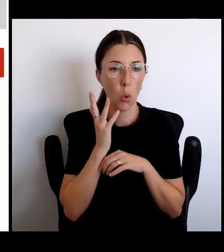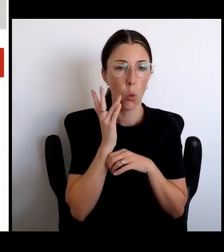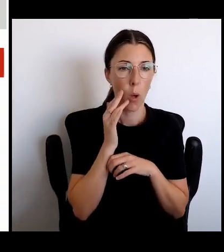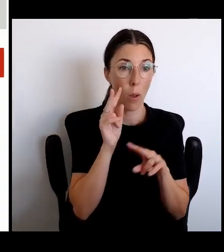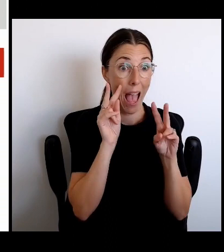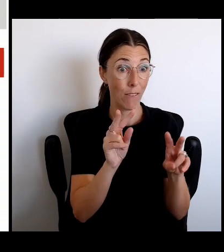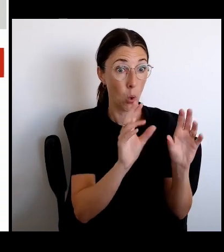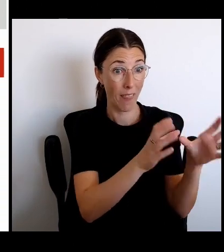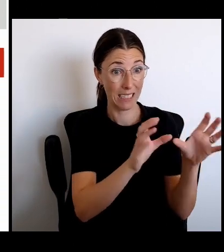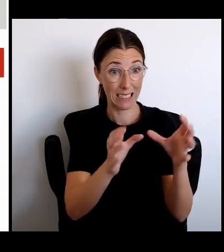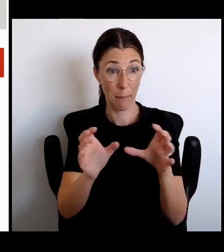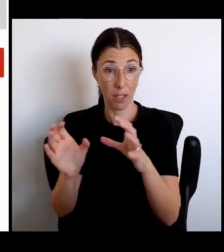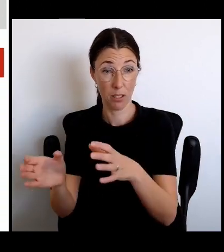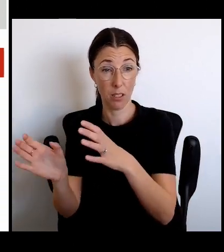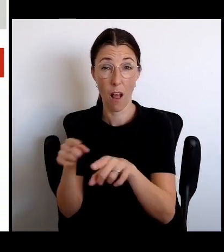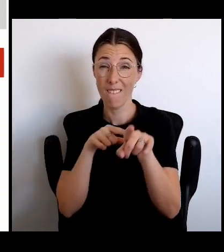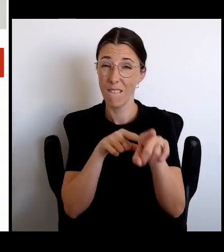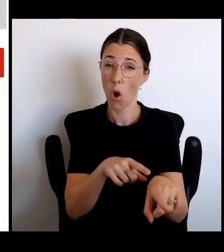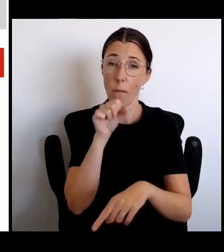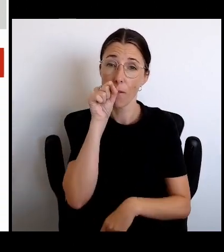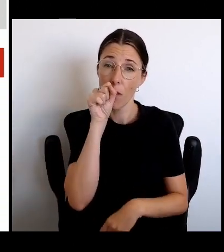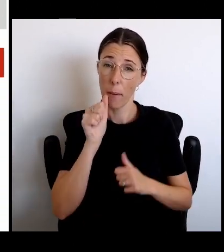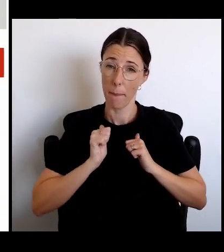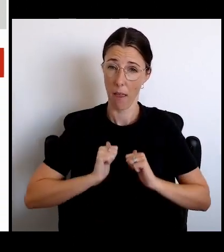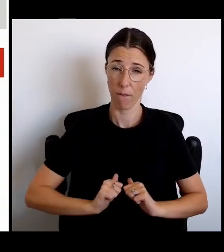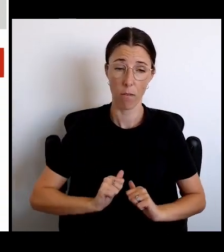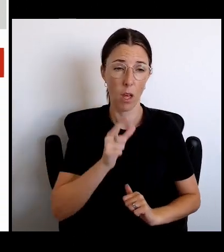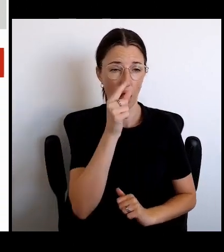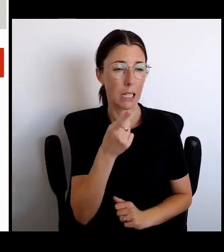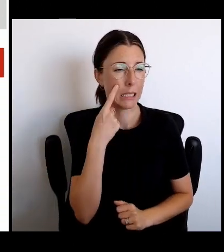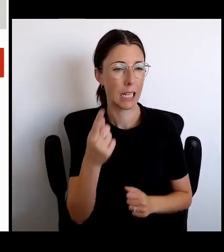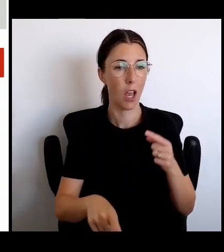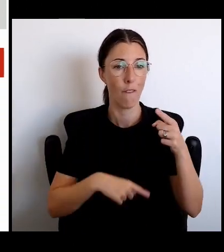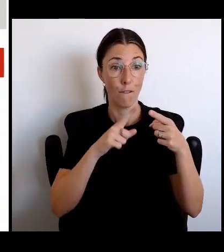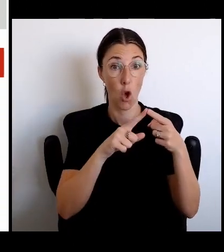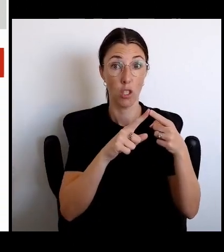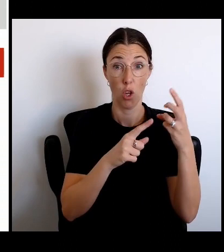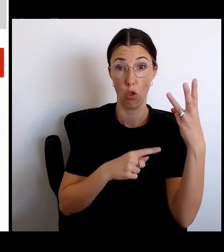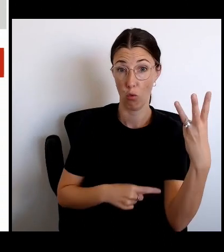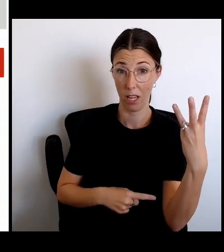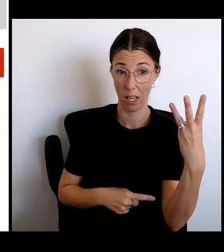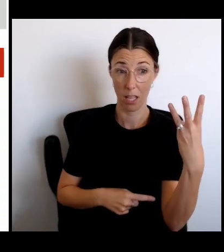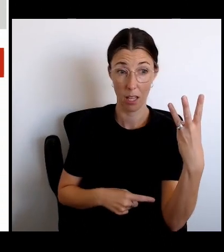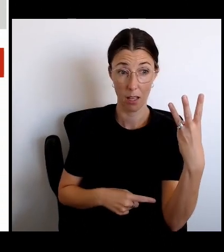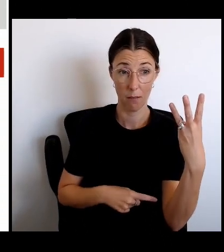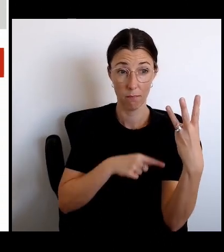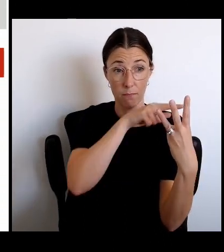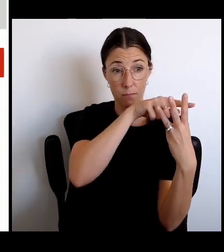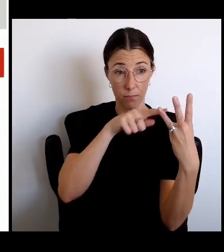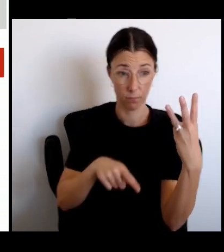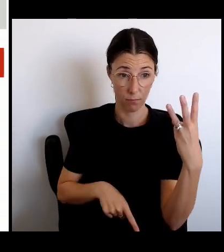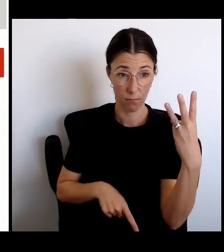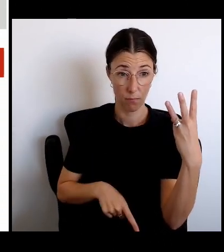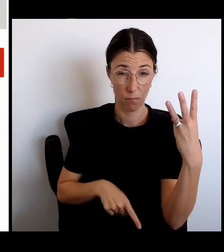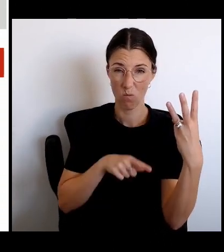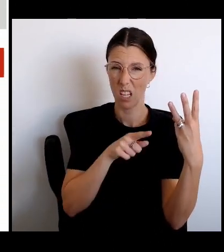segments distributed by vaping behaviour, we can see that the first 3 segments account for the 4 in